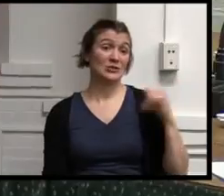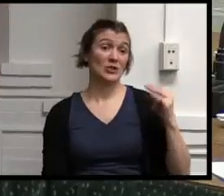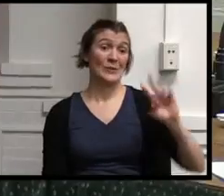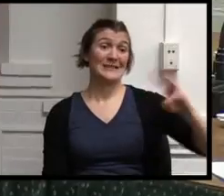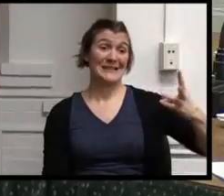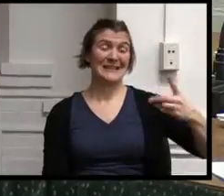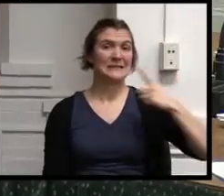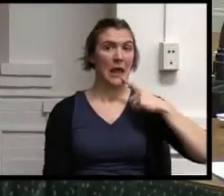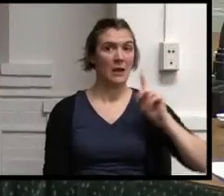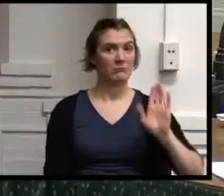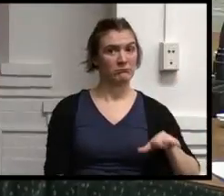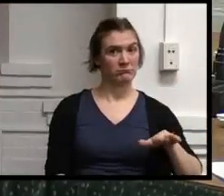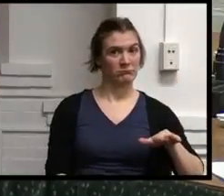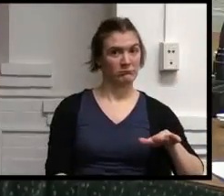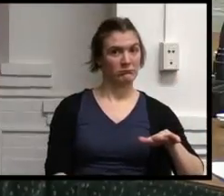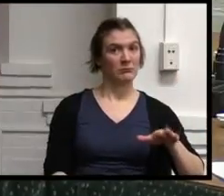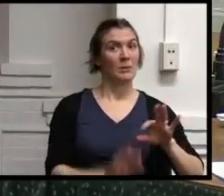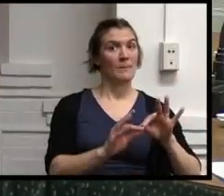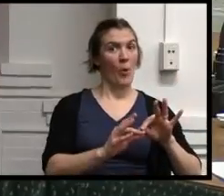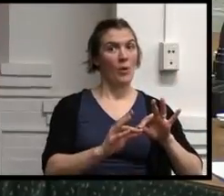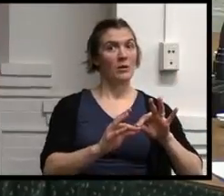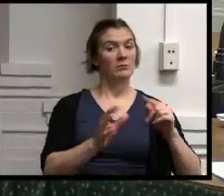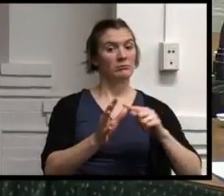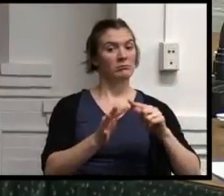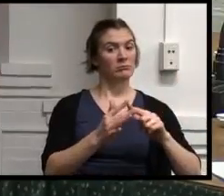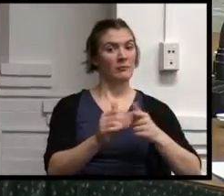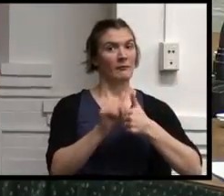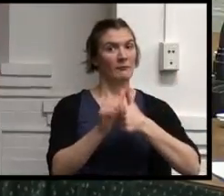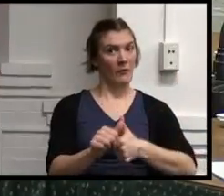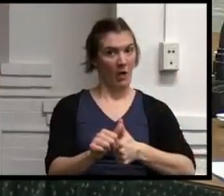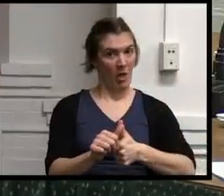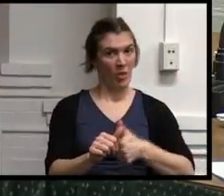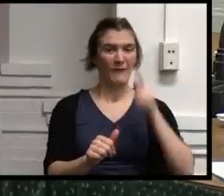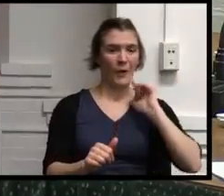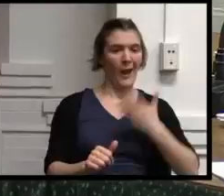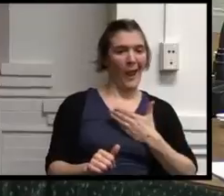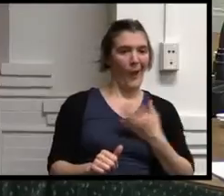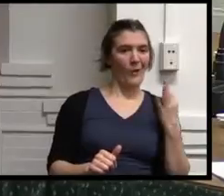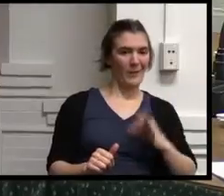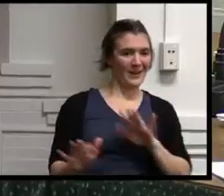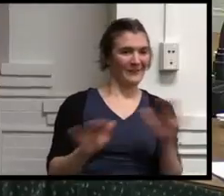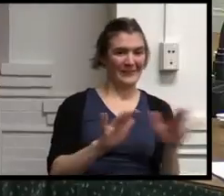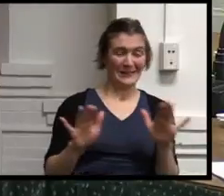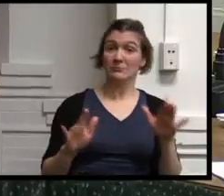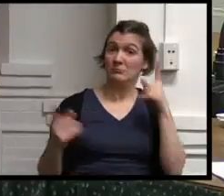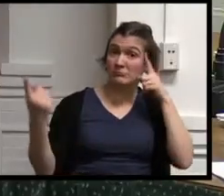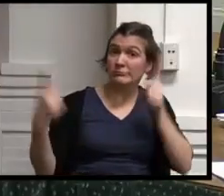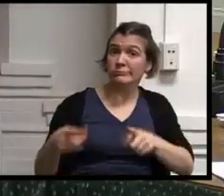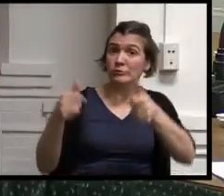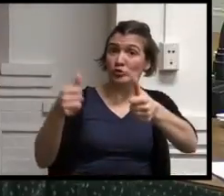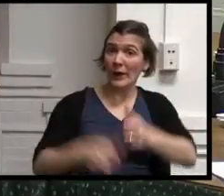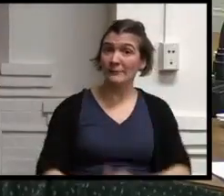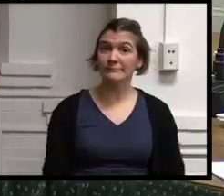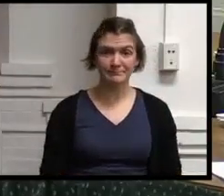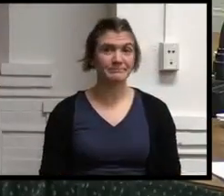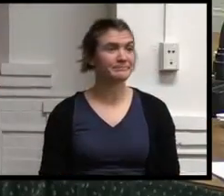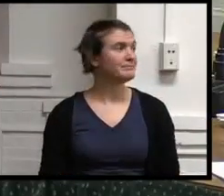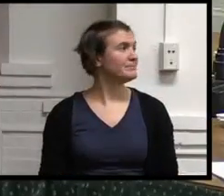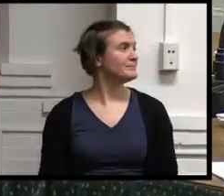6th, that identifies the protections for the town and the program income fund in the making of the loan. Thank